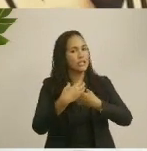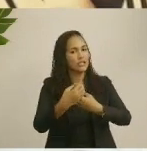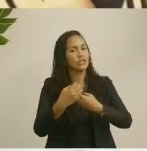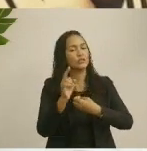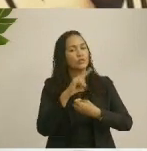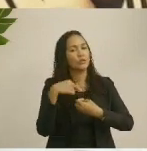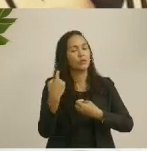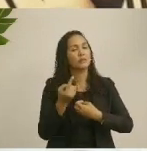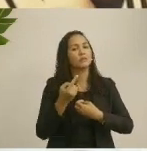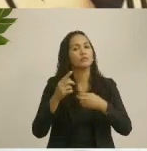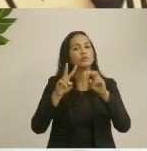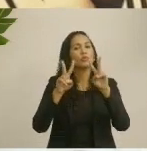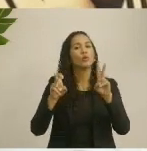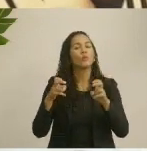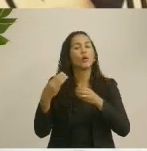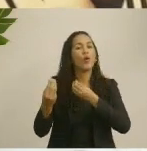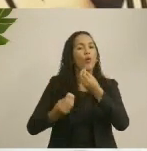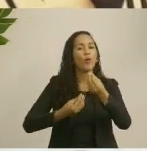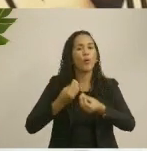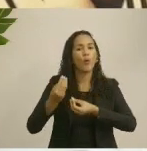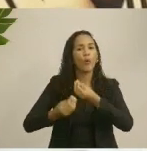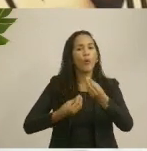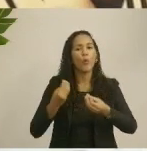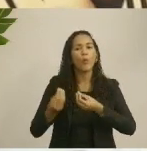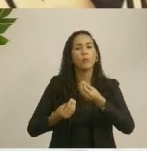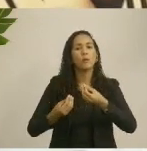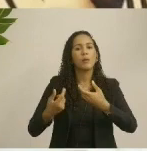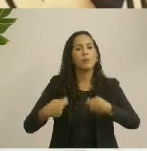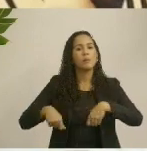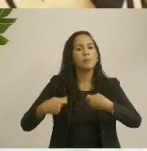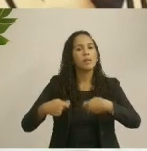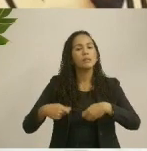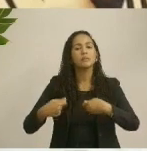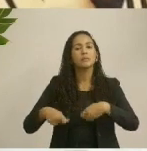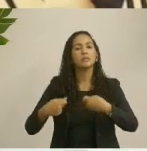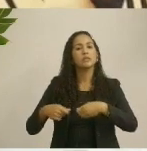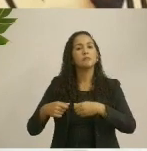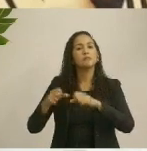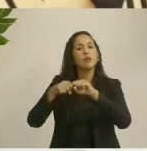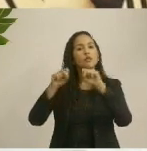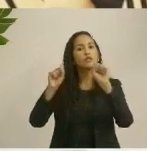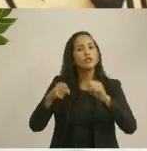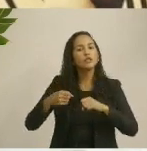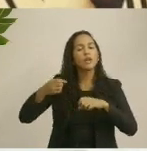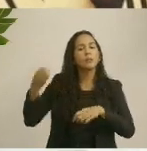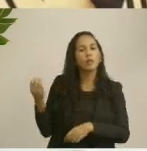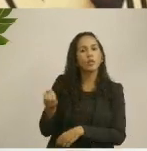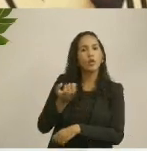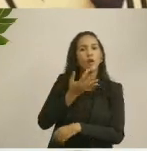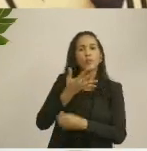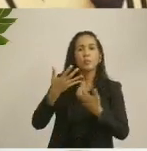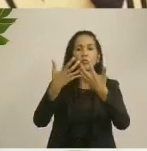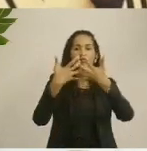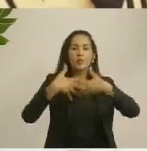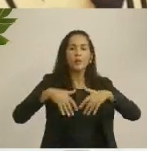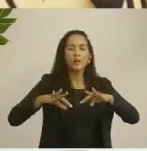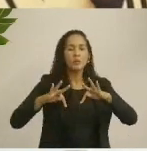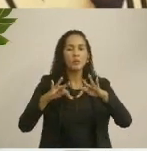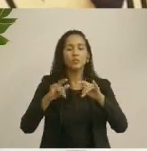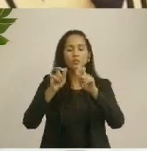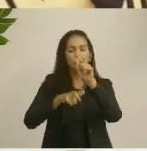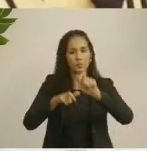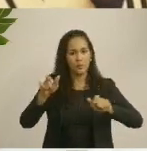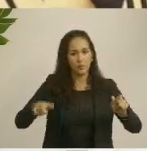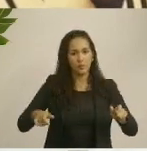we need to have our innovation systems work for all, we're in the midst of